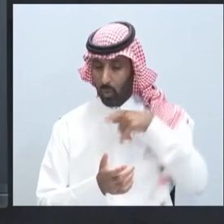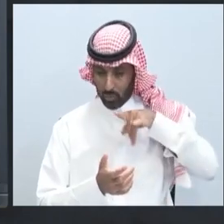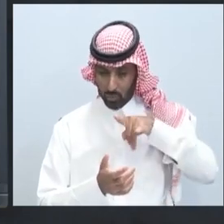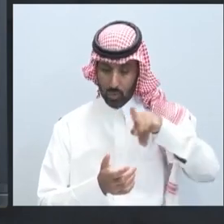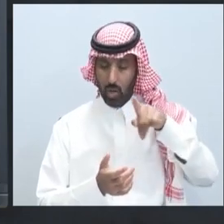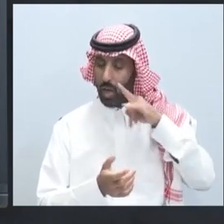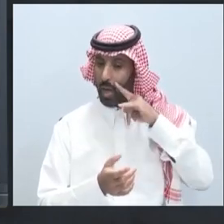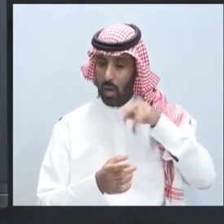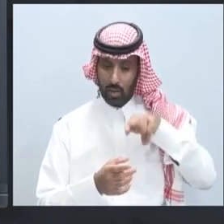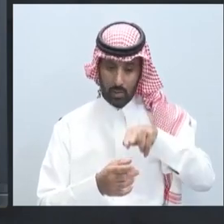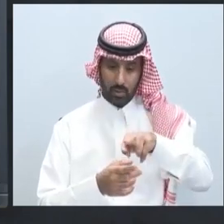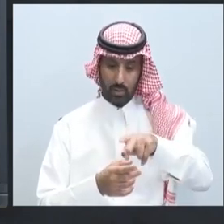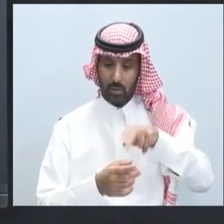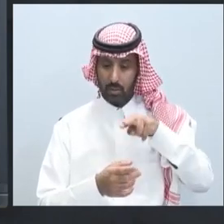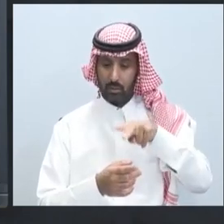So,